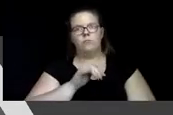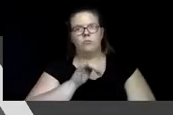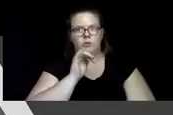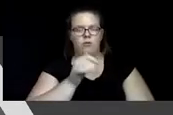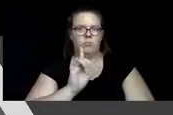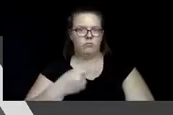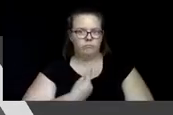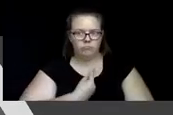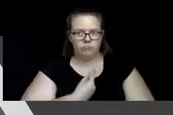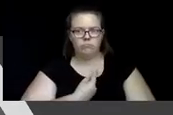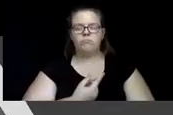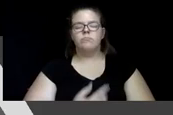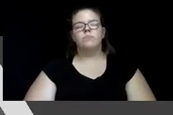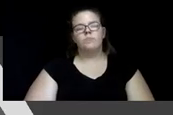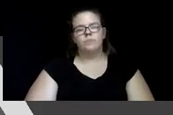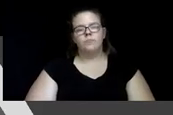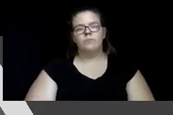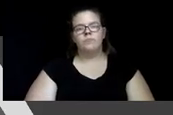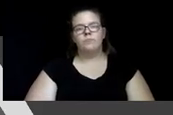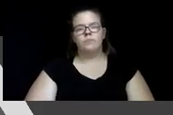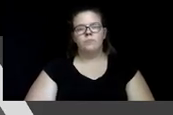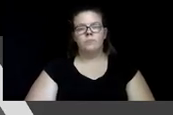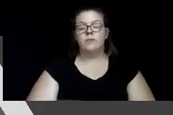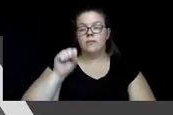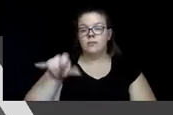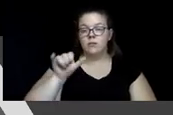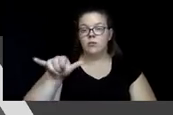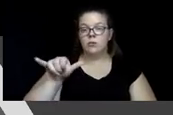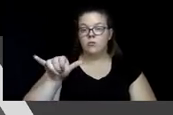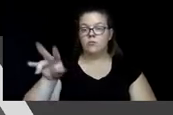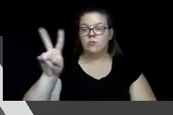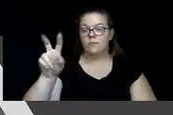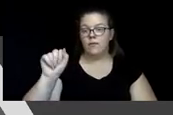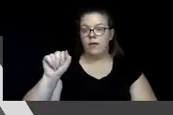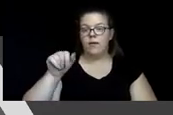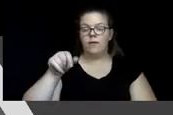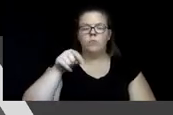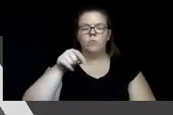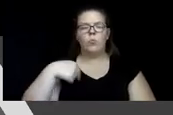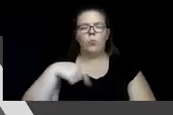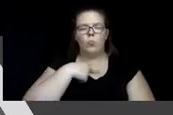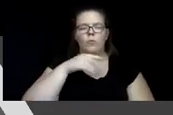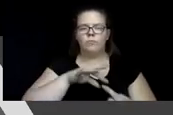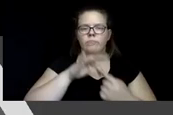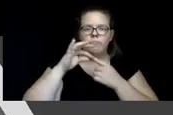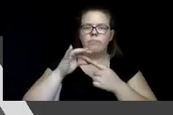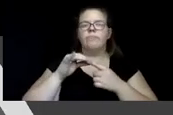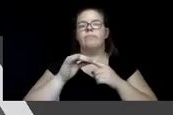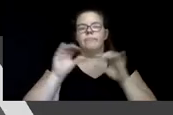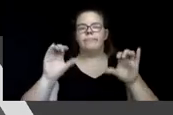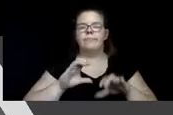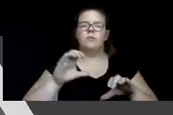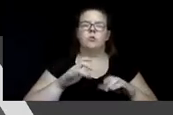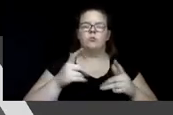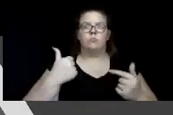just for myself, but the Syracuse VA was selected to perform what